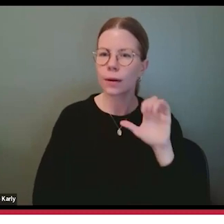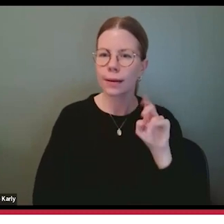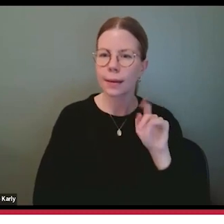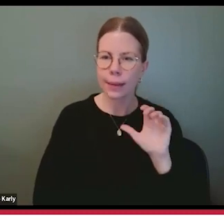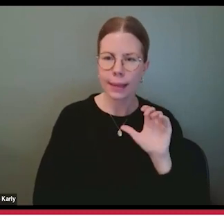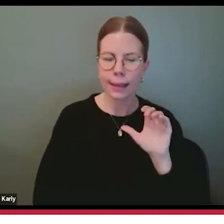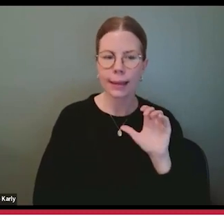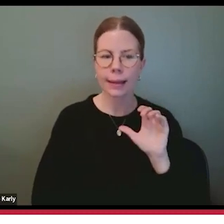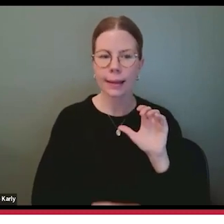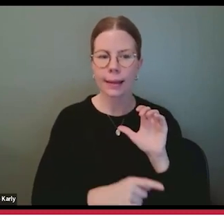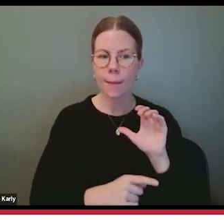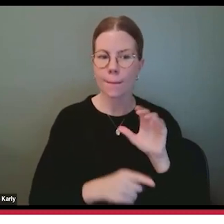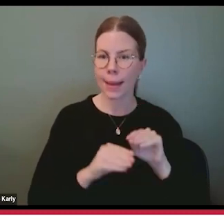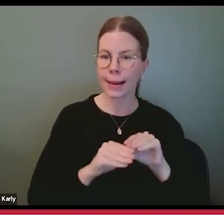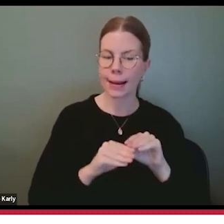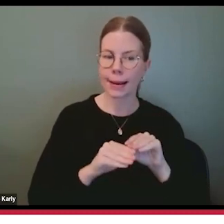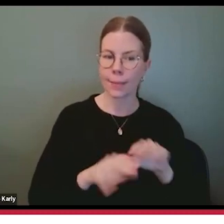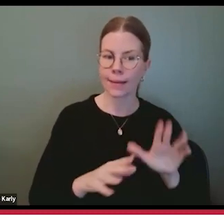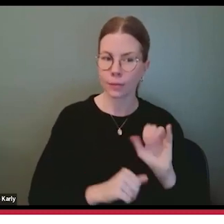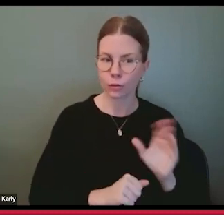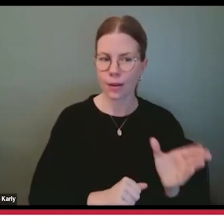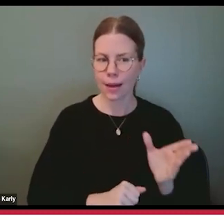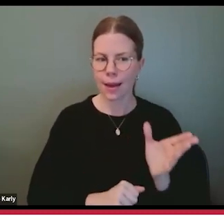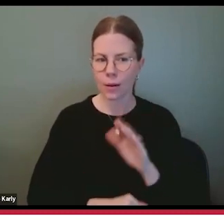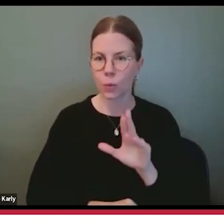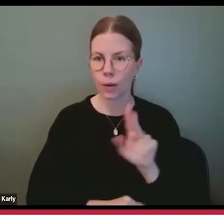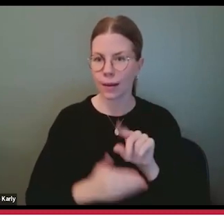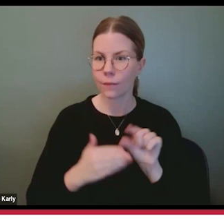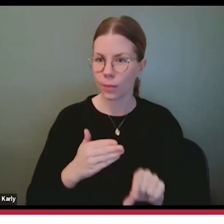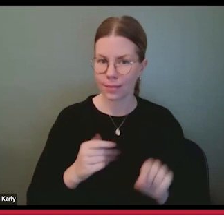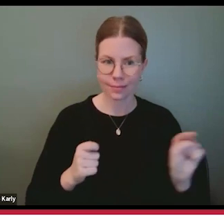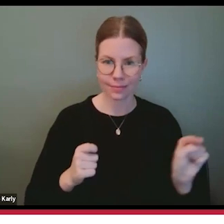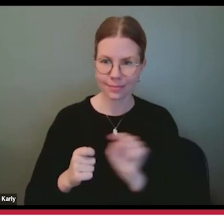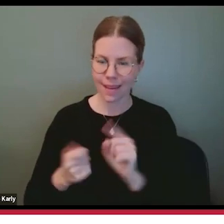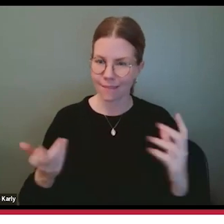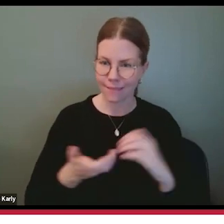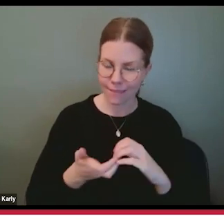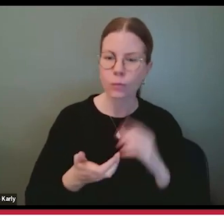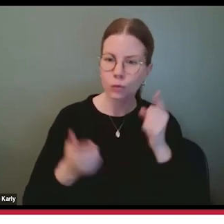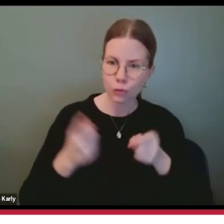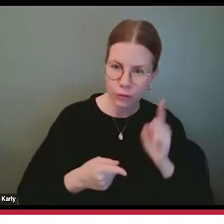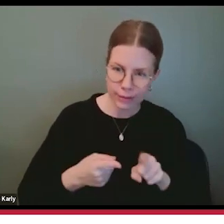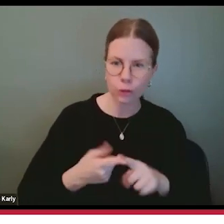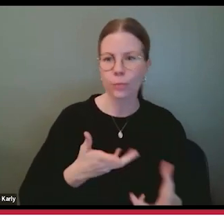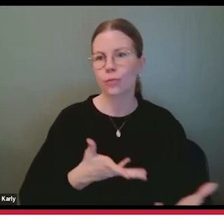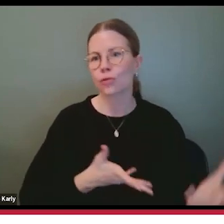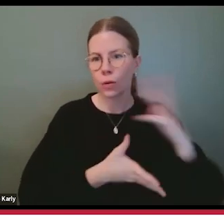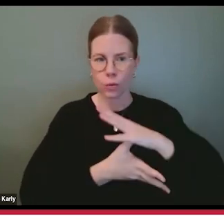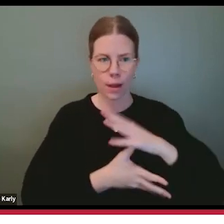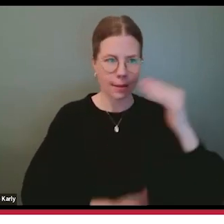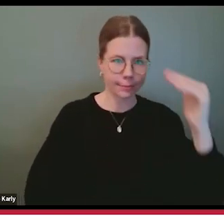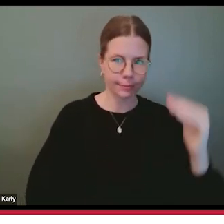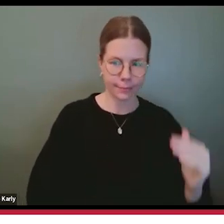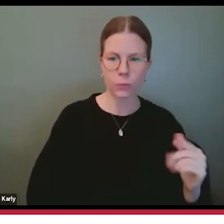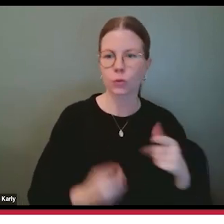in this field, and the UK government have prioritized for countermeasure development.